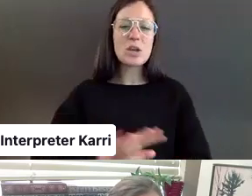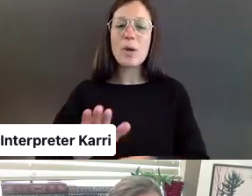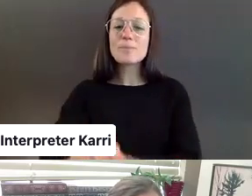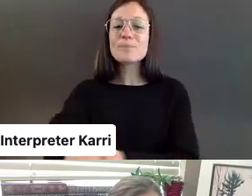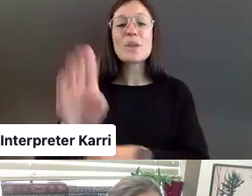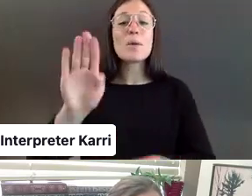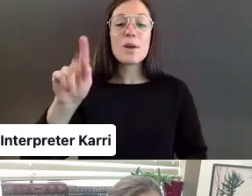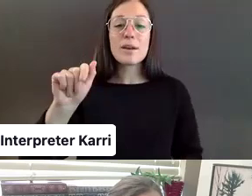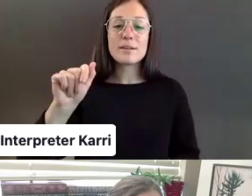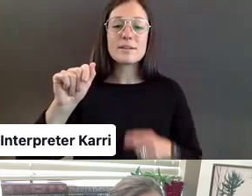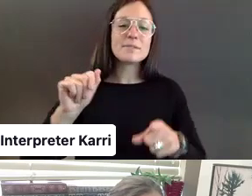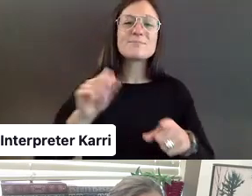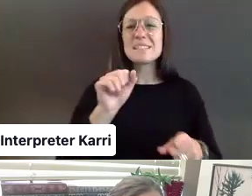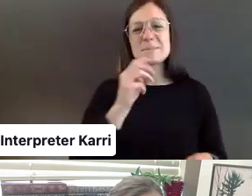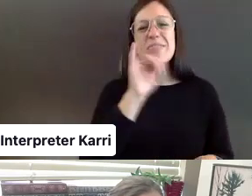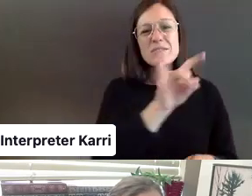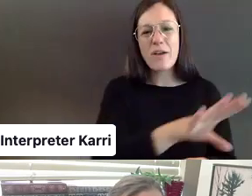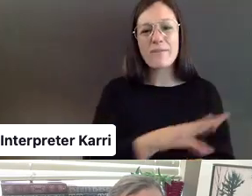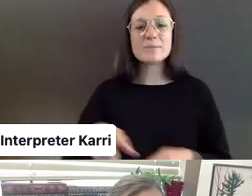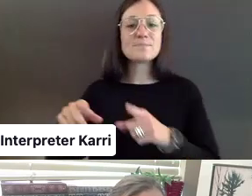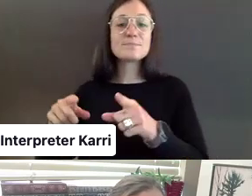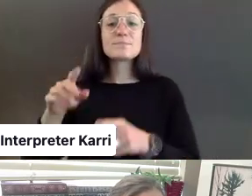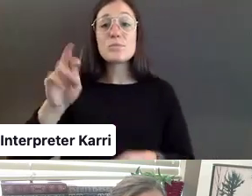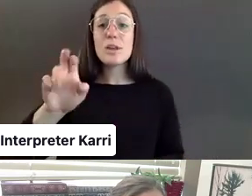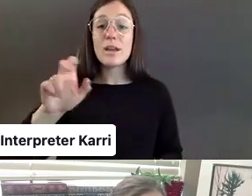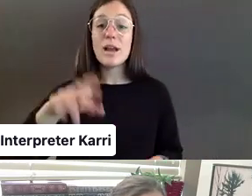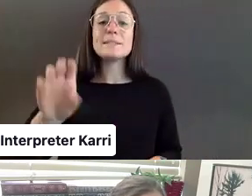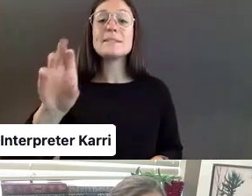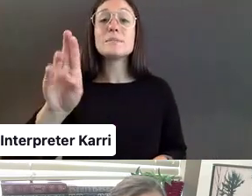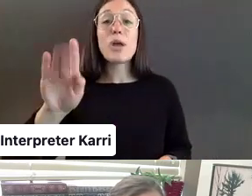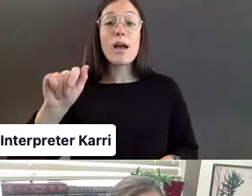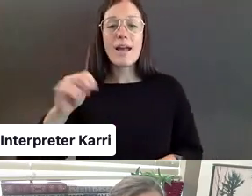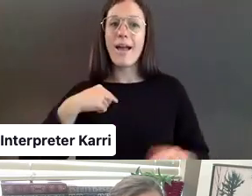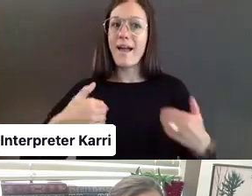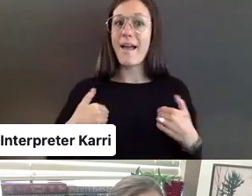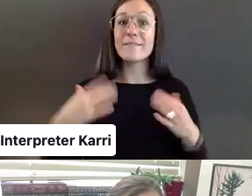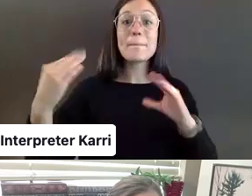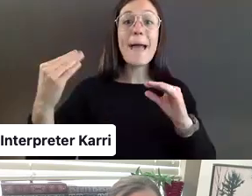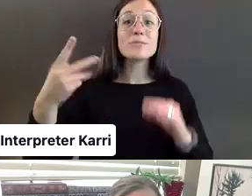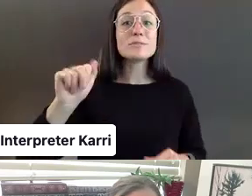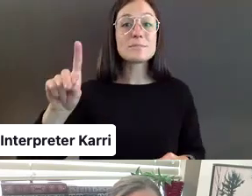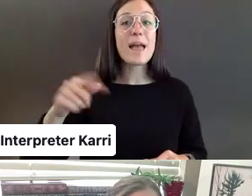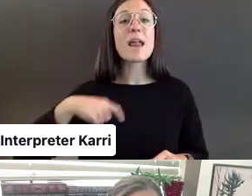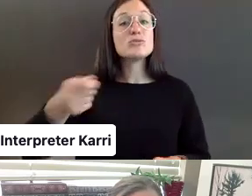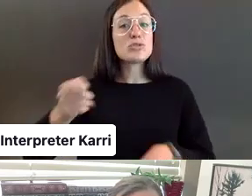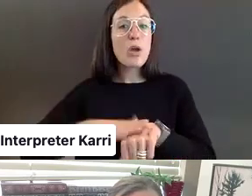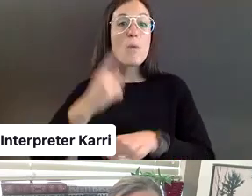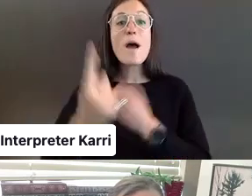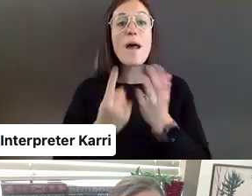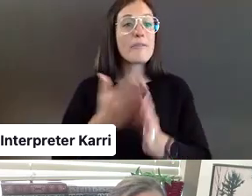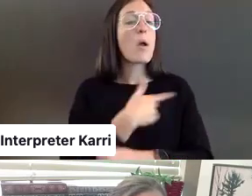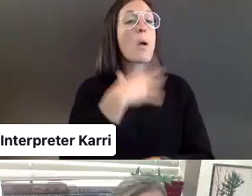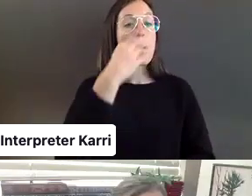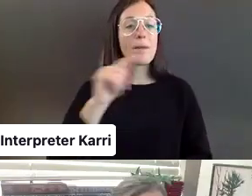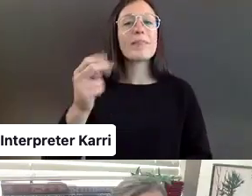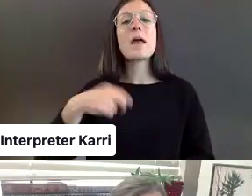2024. This a torture should heated be in the bath. mattress pad, and I have had it for years. It's my favorite. I turn it on about an hour before I go to bed, and I turn it